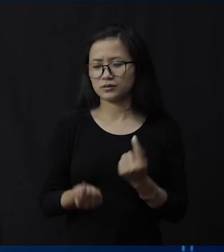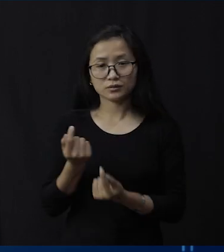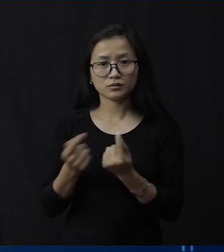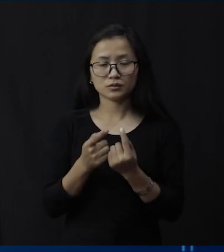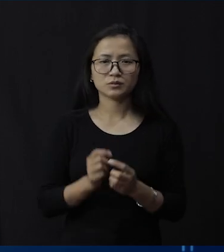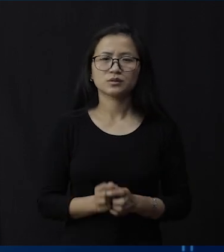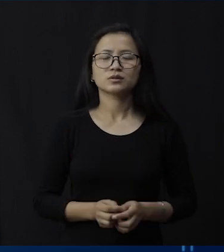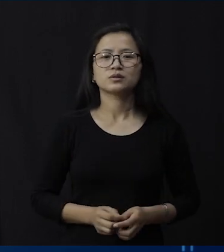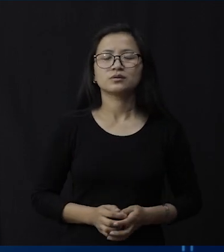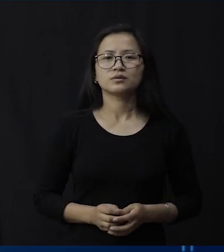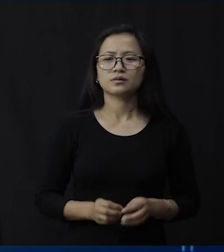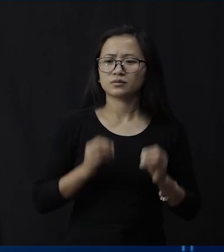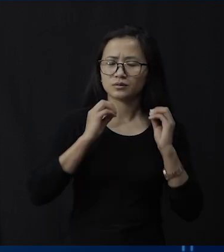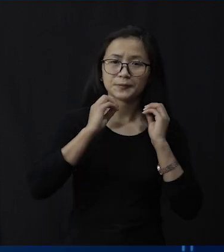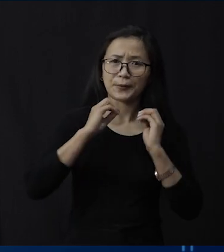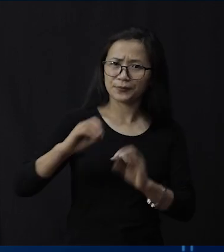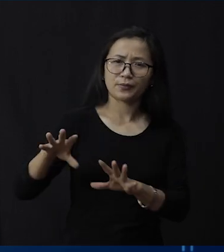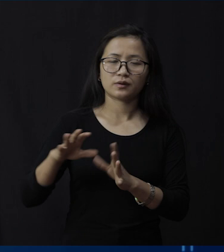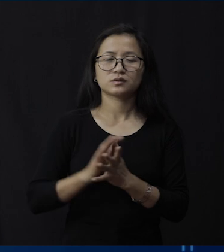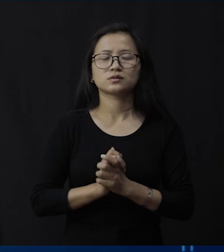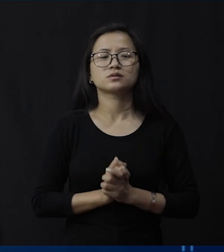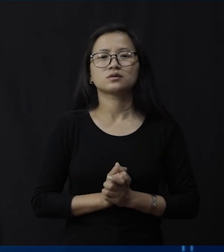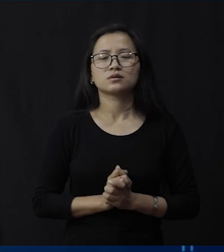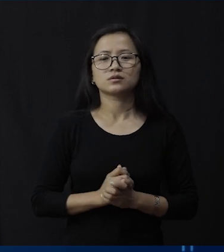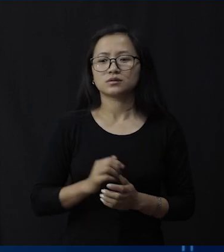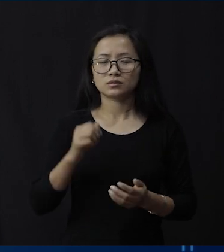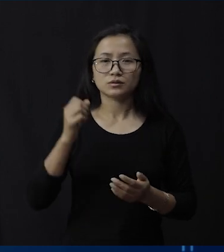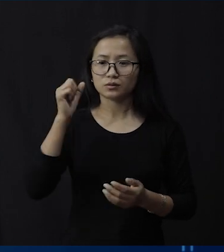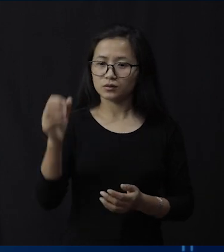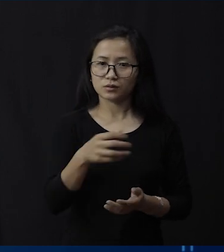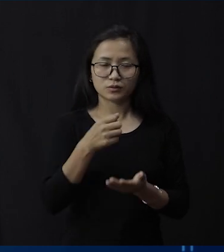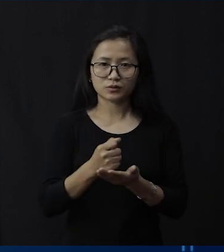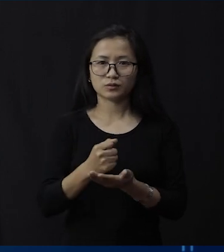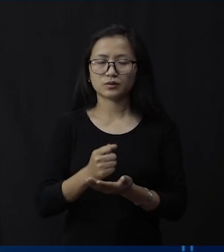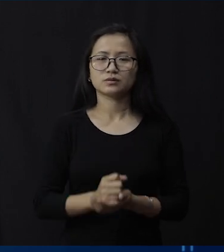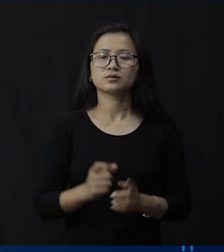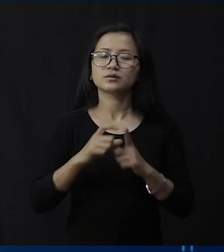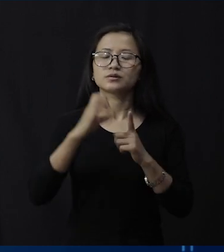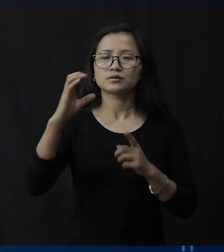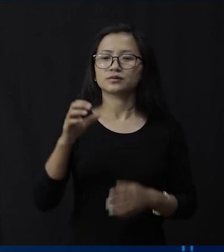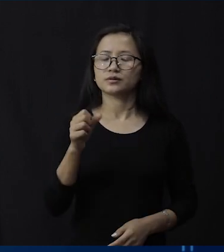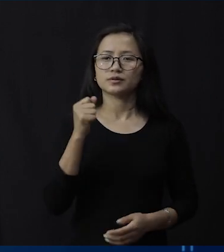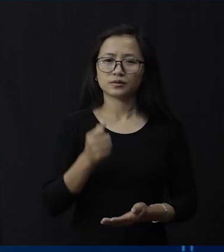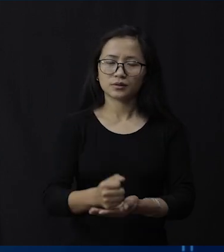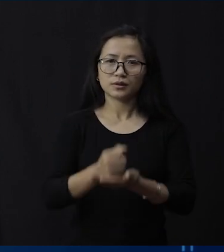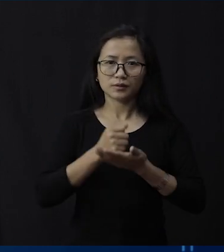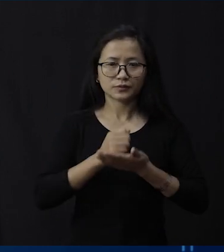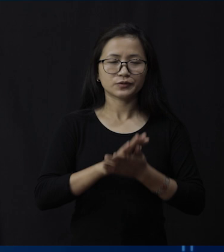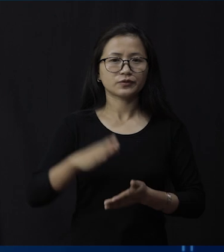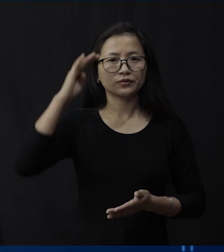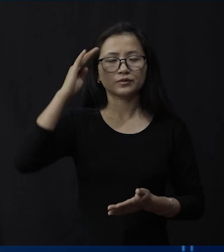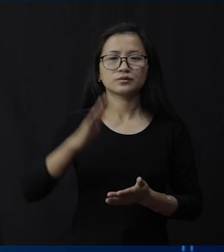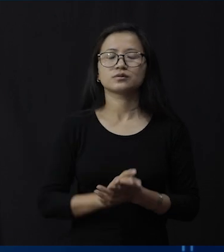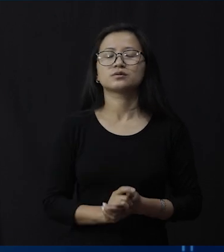situations may also go bad, right? So in order to control that, the DC takes helps of the police force,